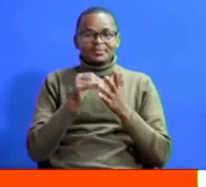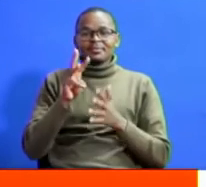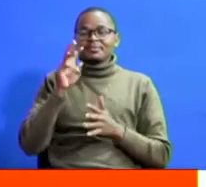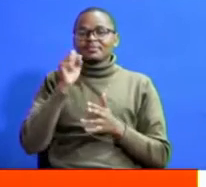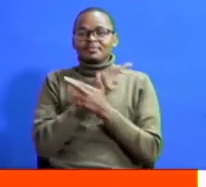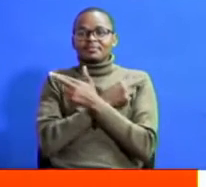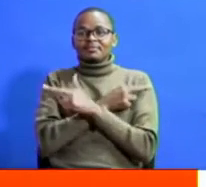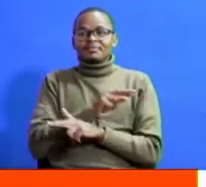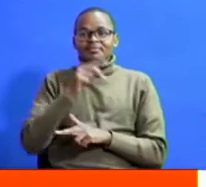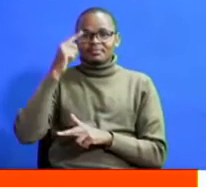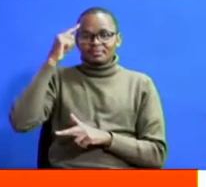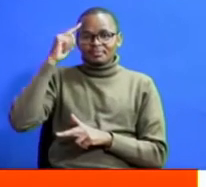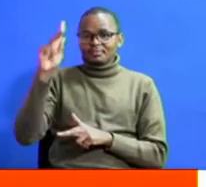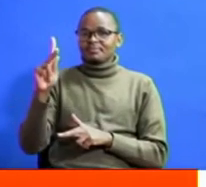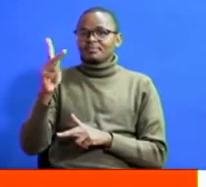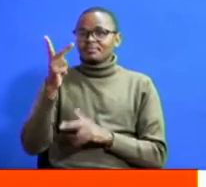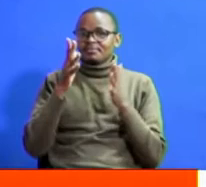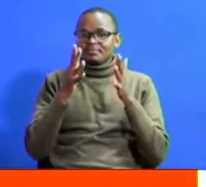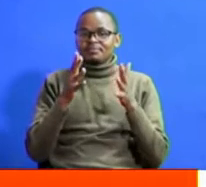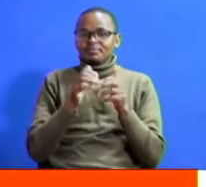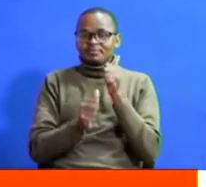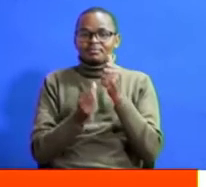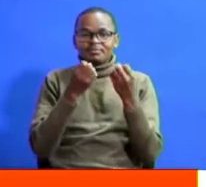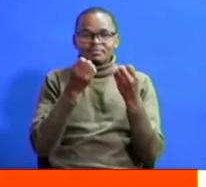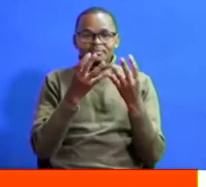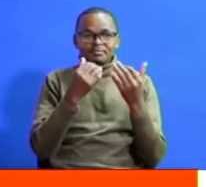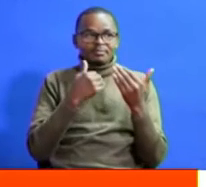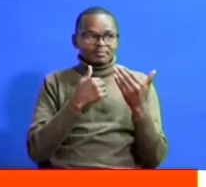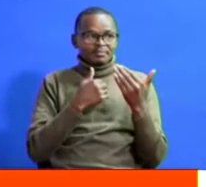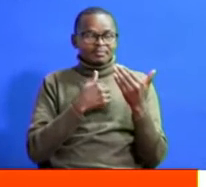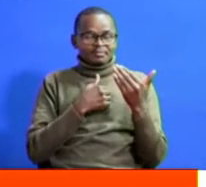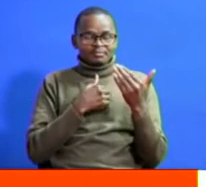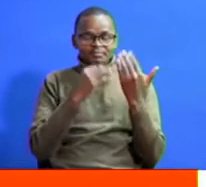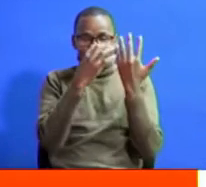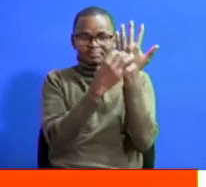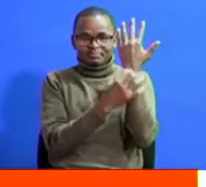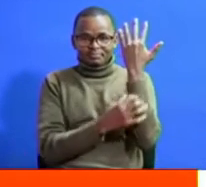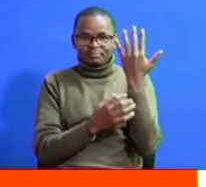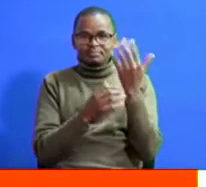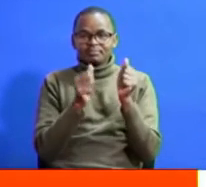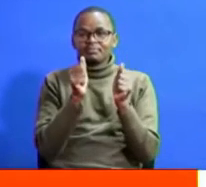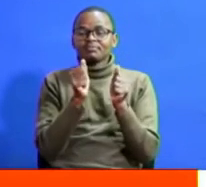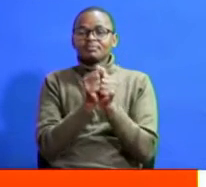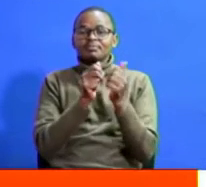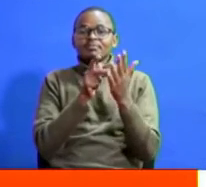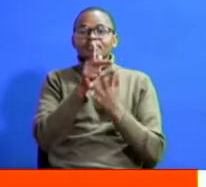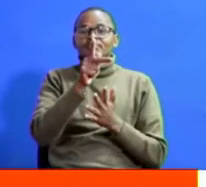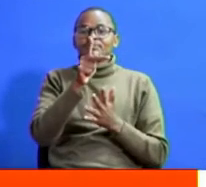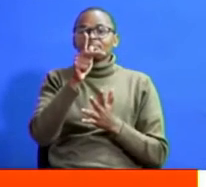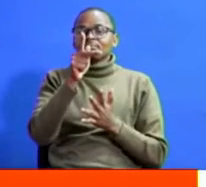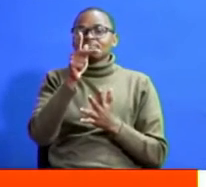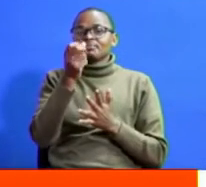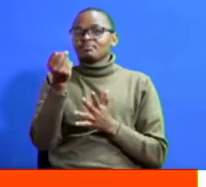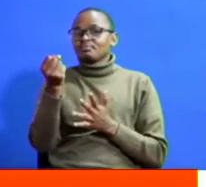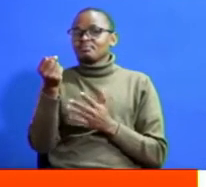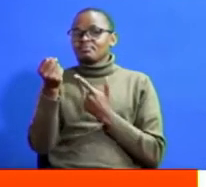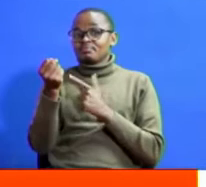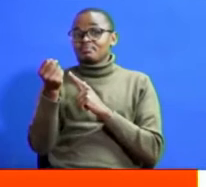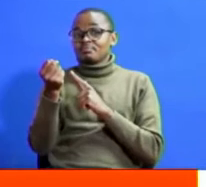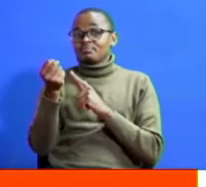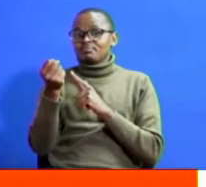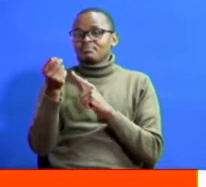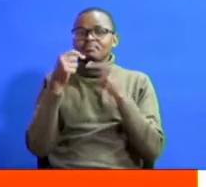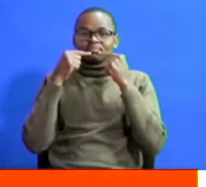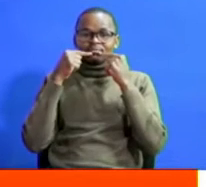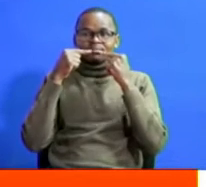of course, for Kenyans, of which most of them are hustlers, with the price of unga being the government, of course,